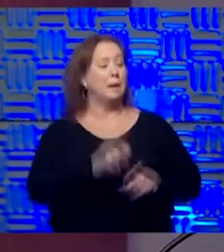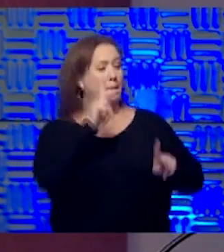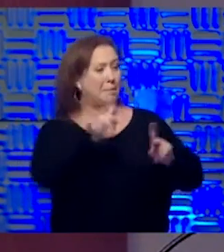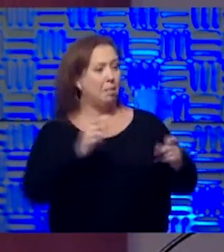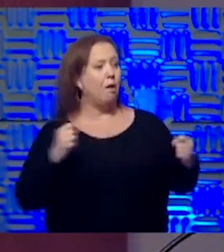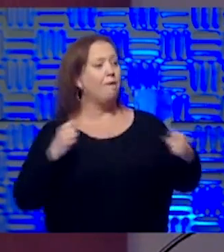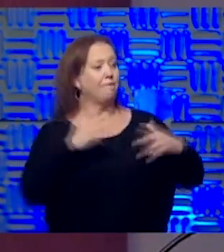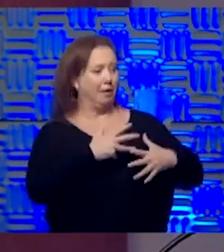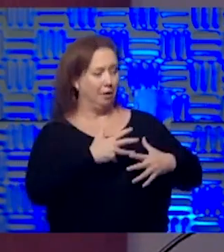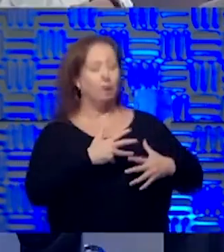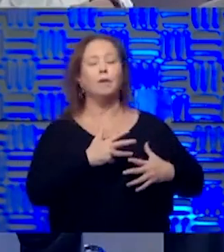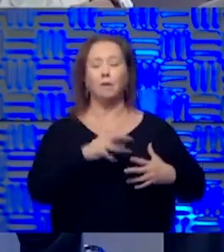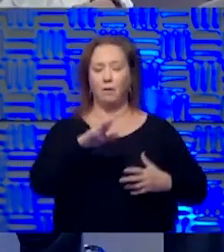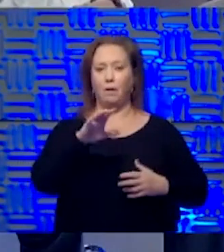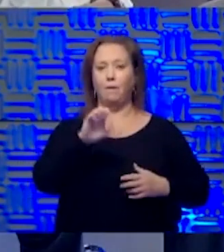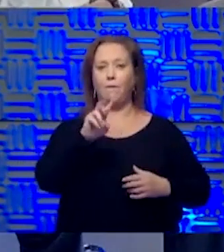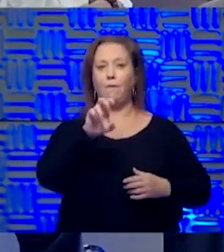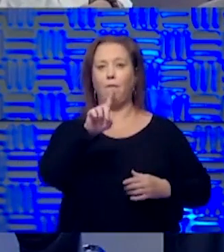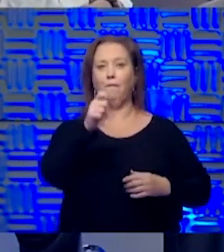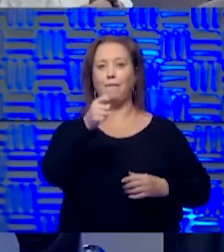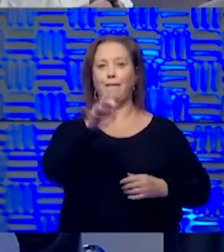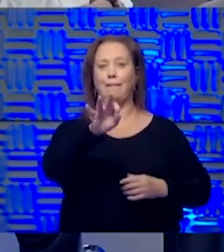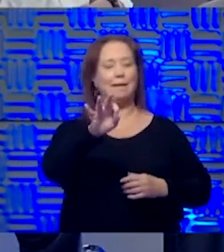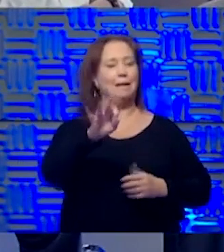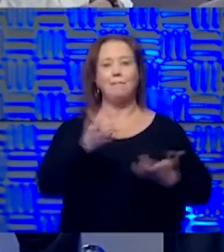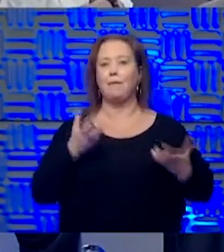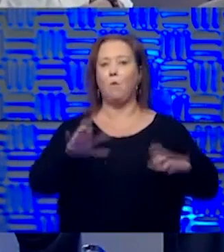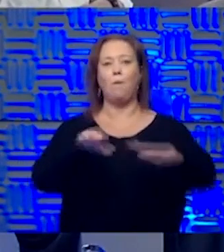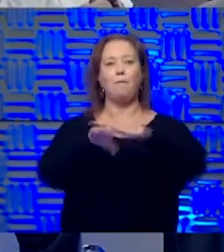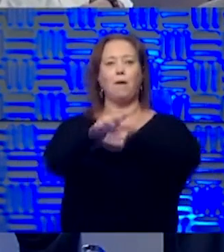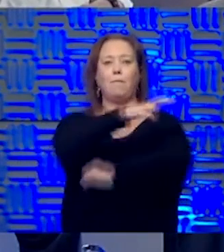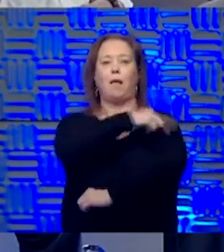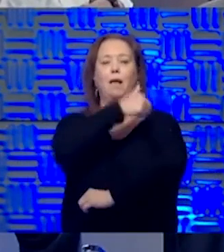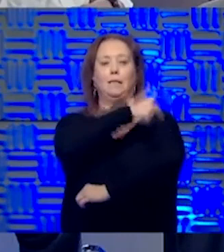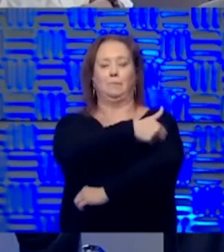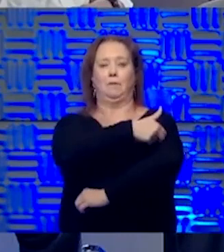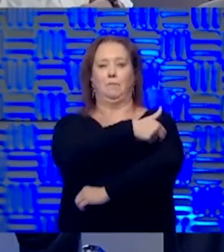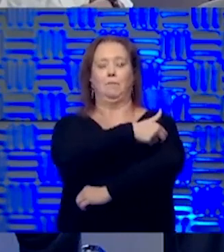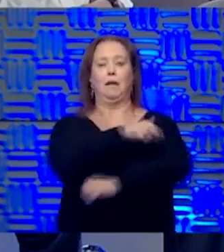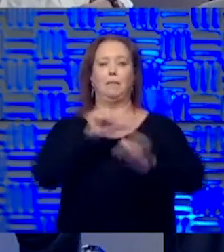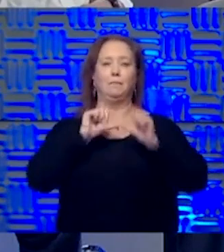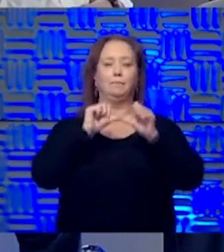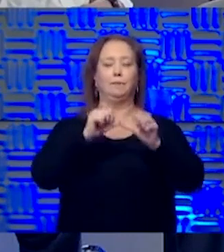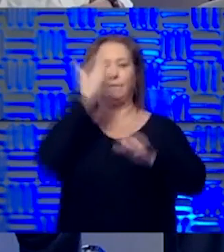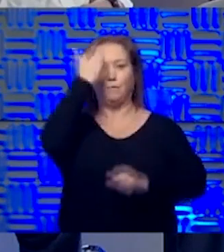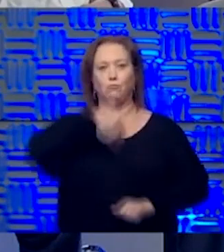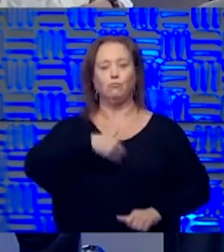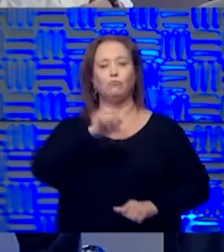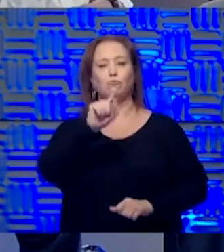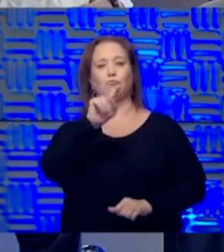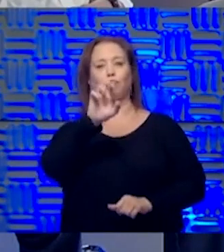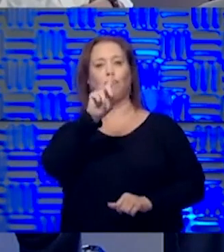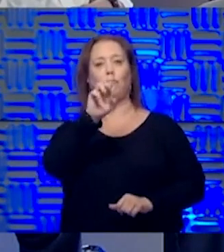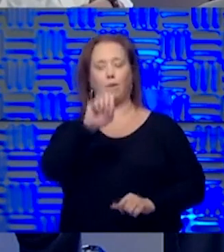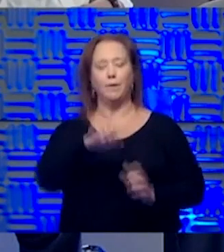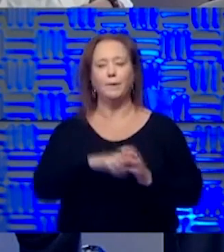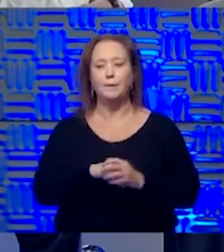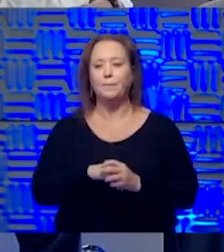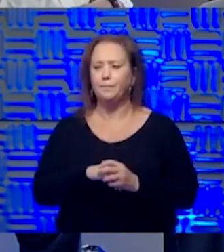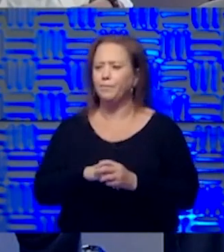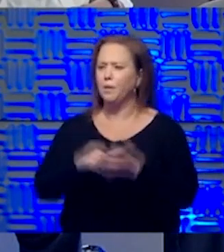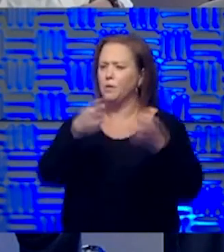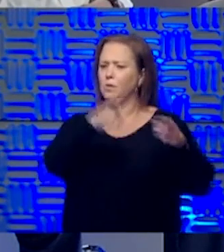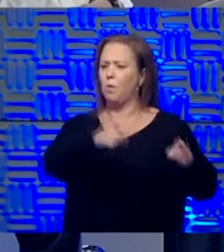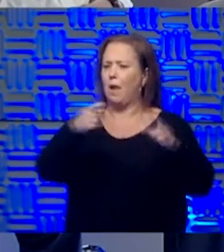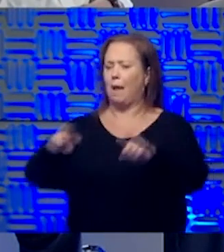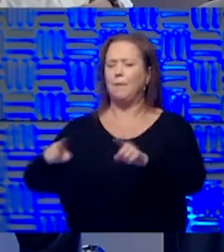the fear of COVID-19 Yeah. and people not seeking medical help and going on to have a stroke. So talk to us a little bit about what happens with that,